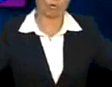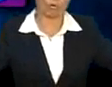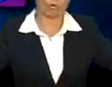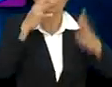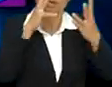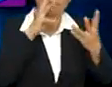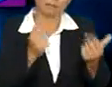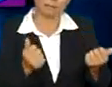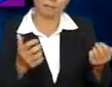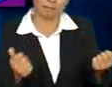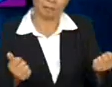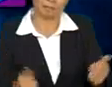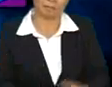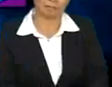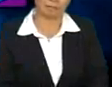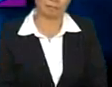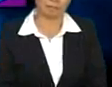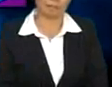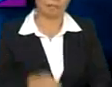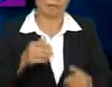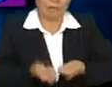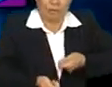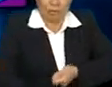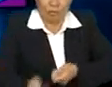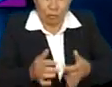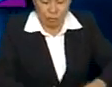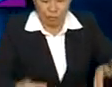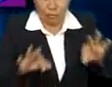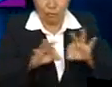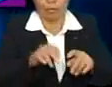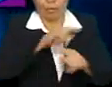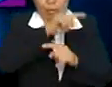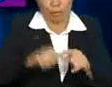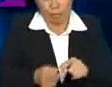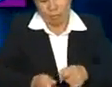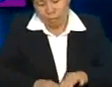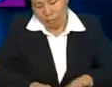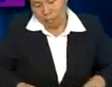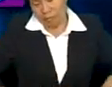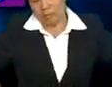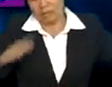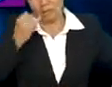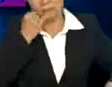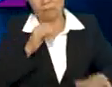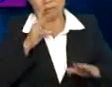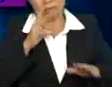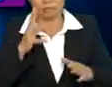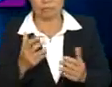when the floor is wet. A mop is useful when the floor